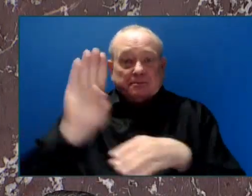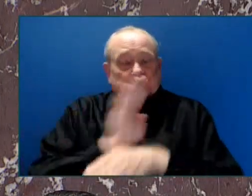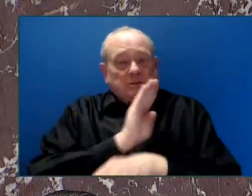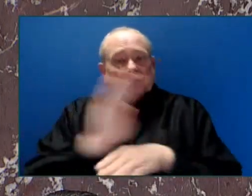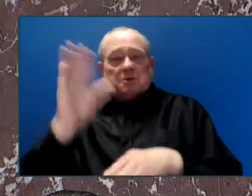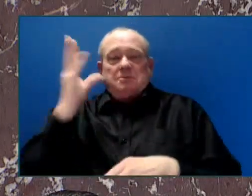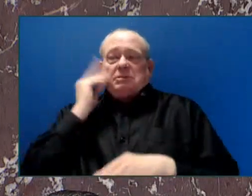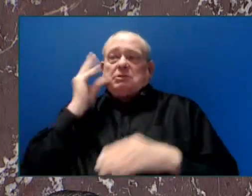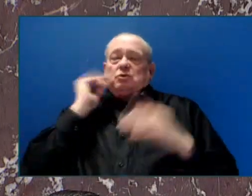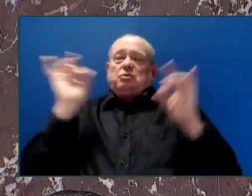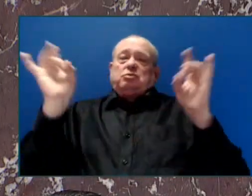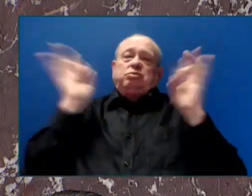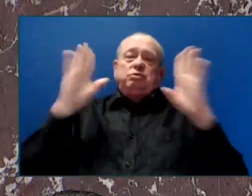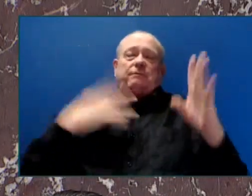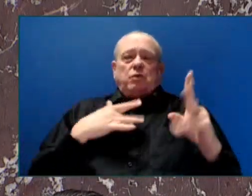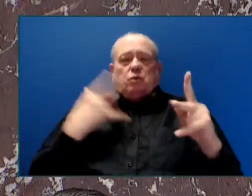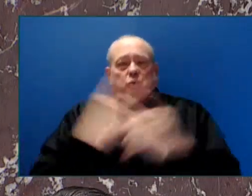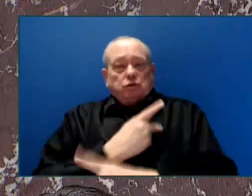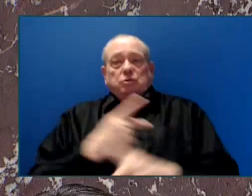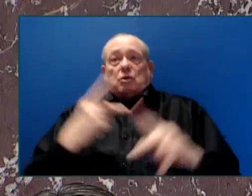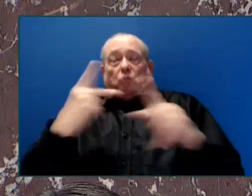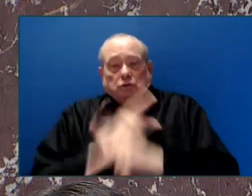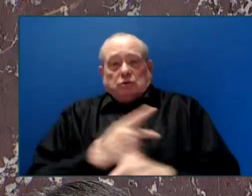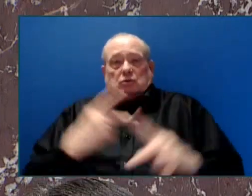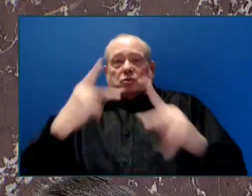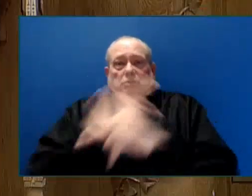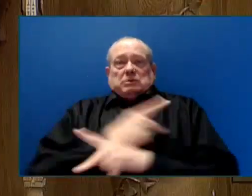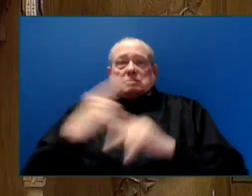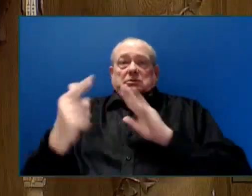his soft-on-crime policies?